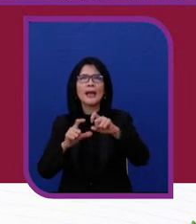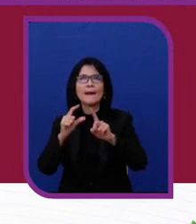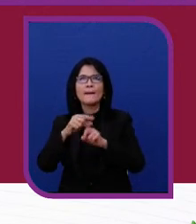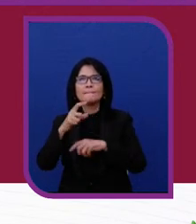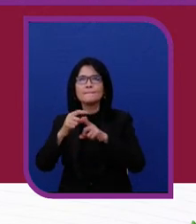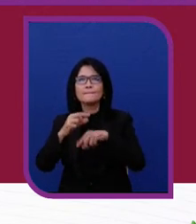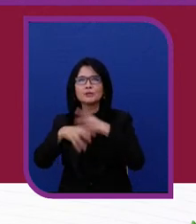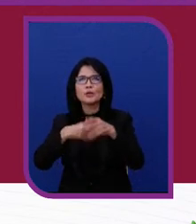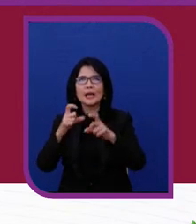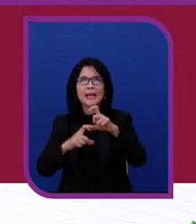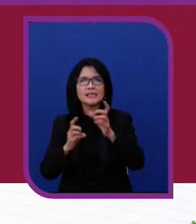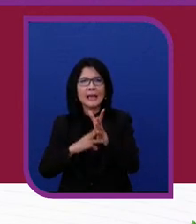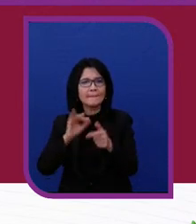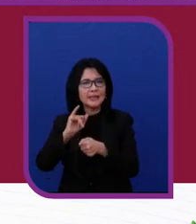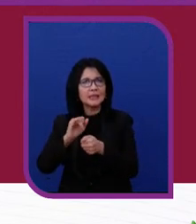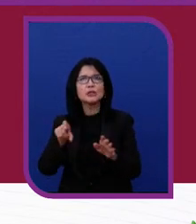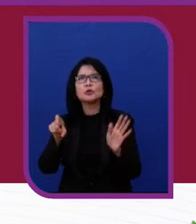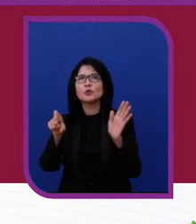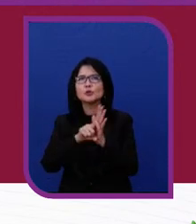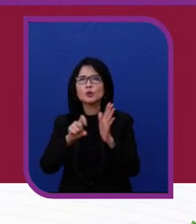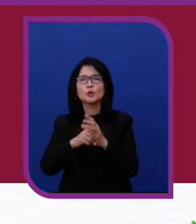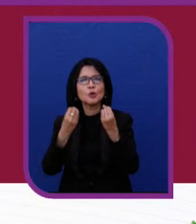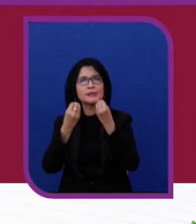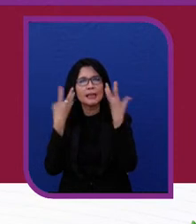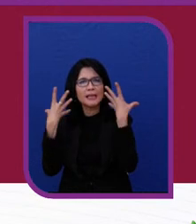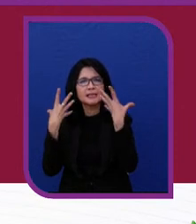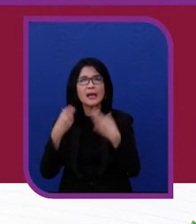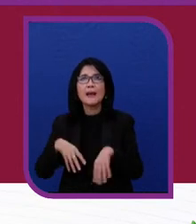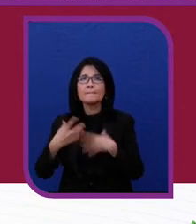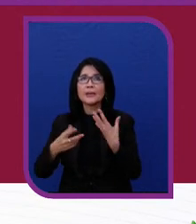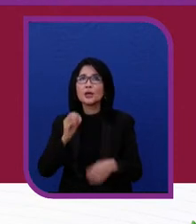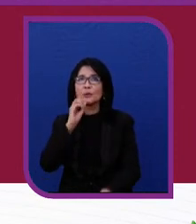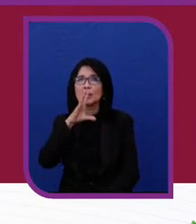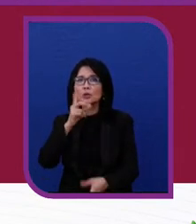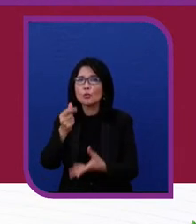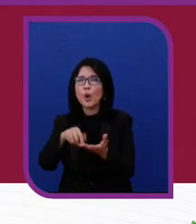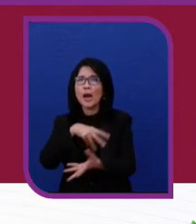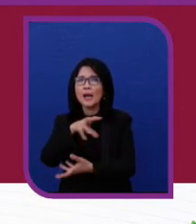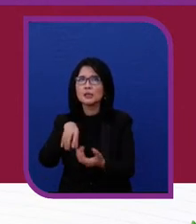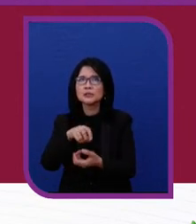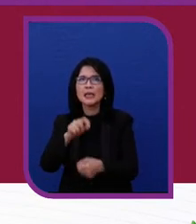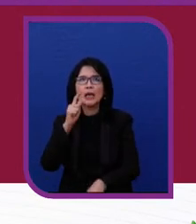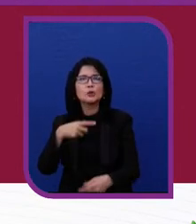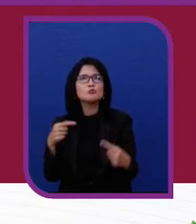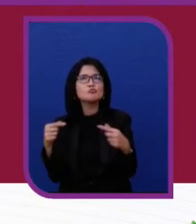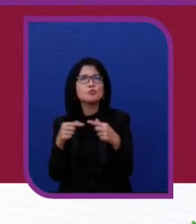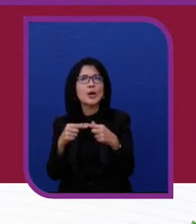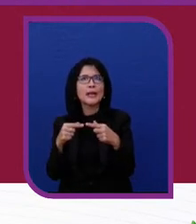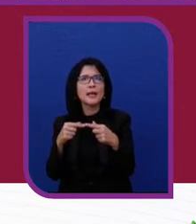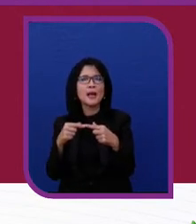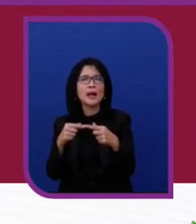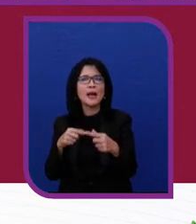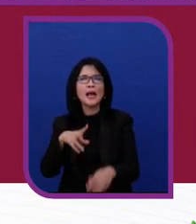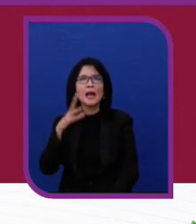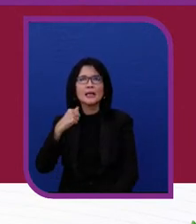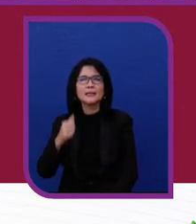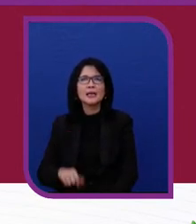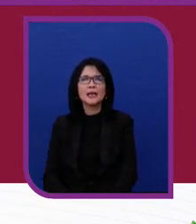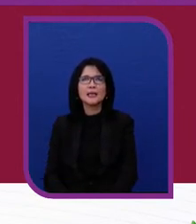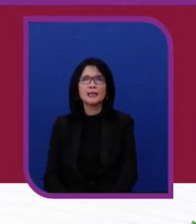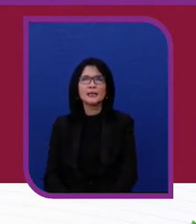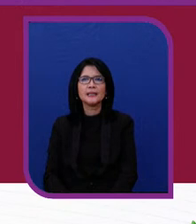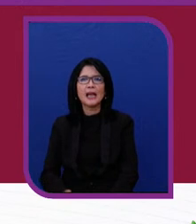How Factor keyboard Ded Finance show iklim update the concrete action Which is the